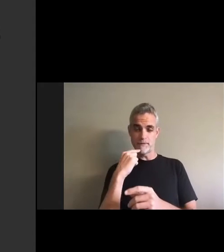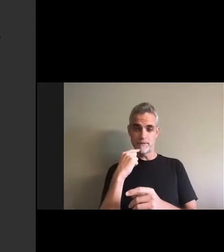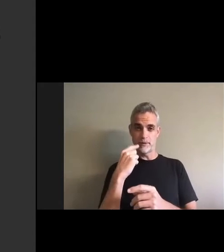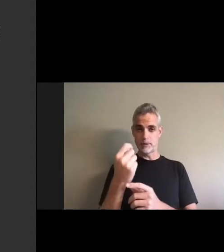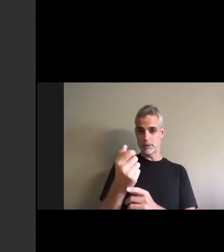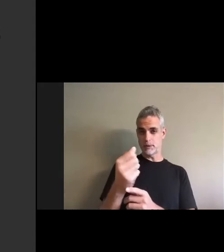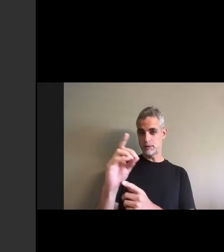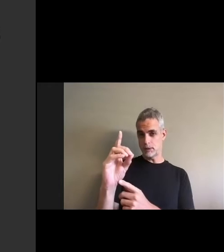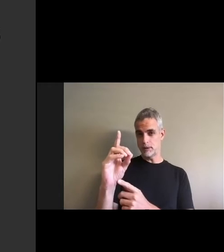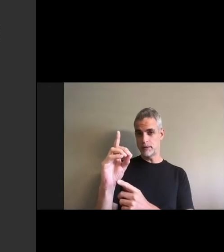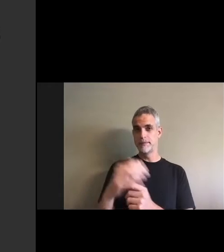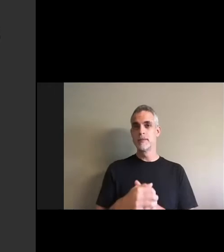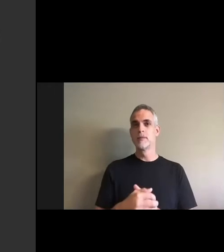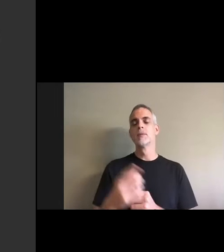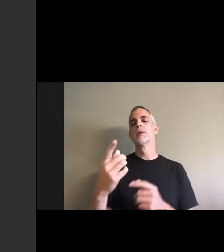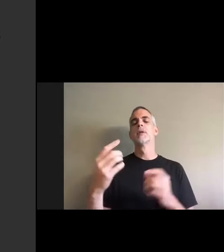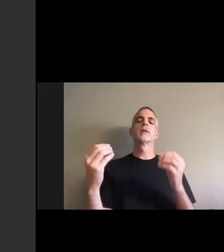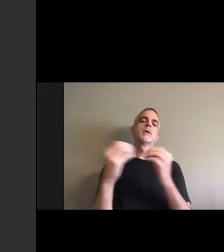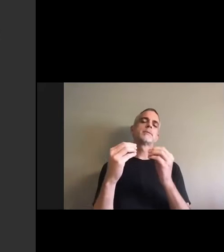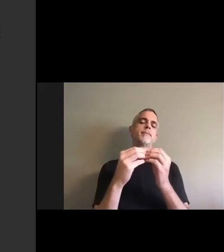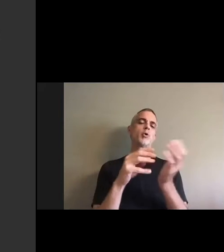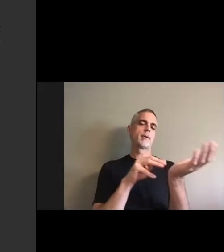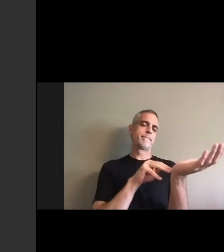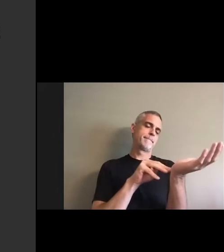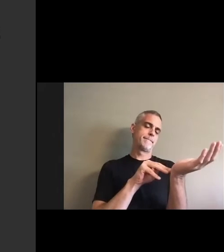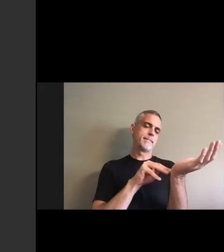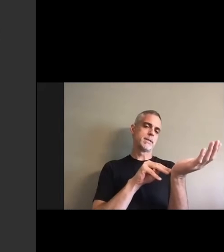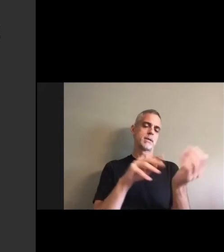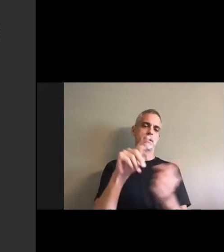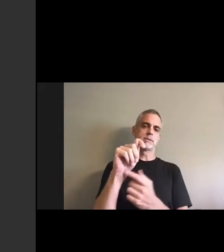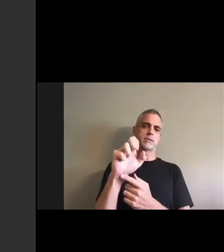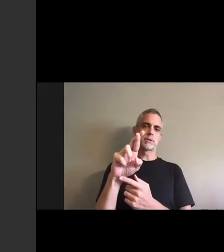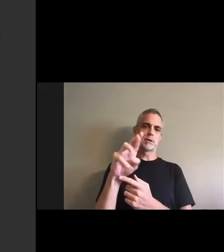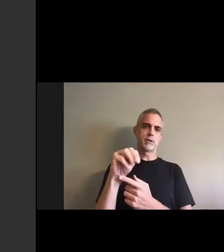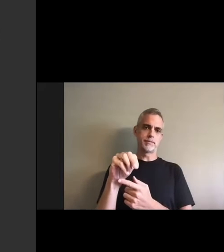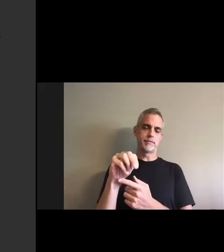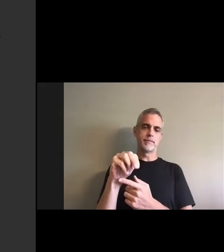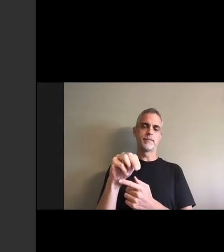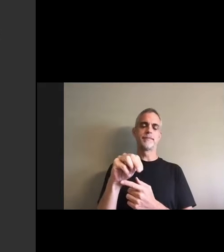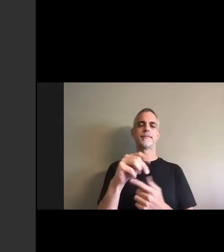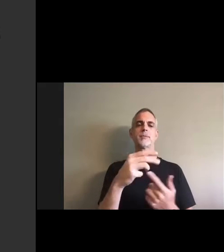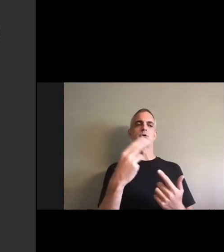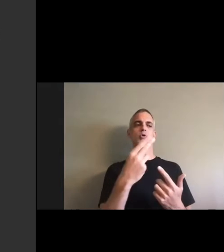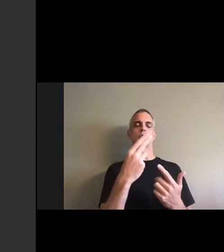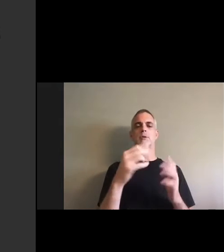But a lowercase d for deaf represents more of a medical terminology,